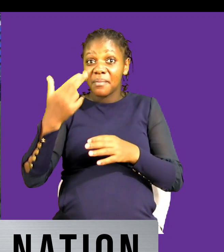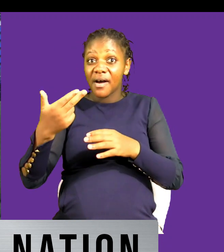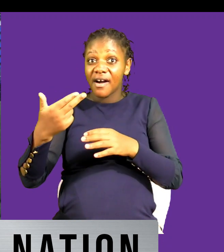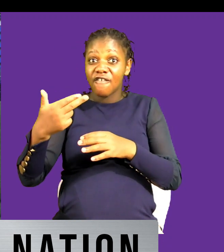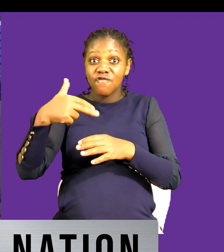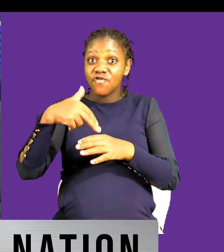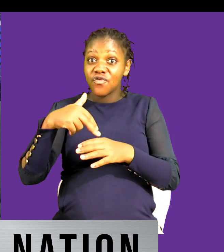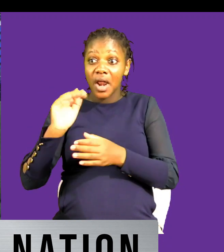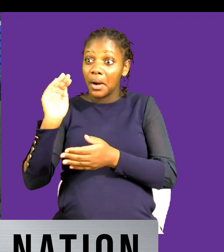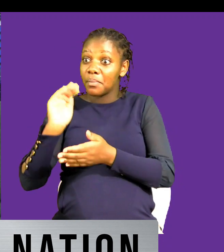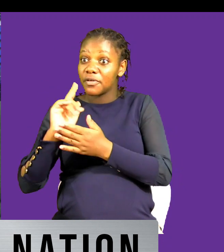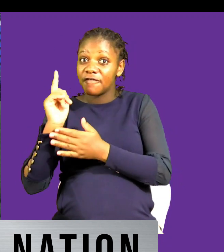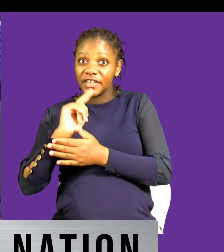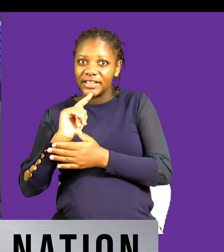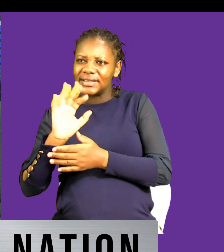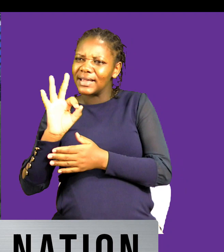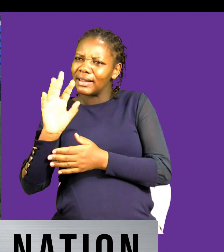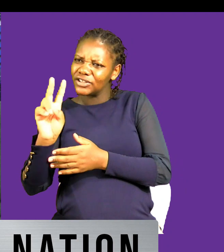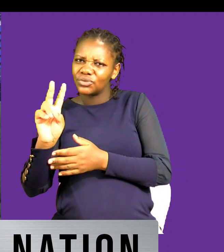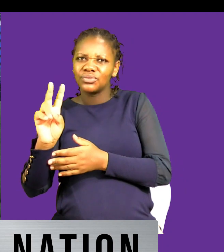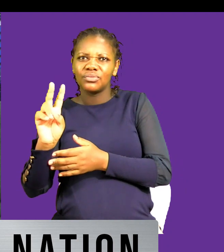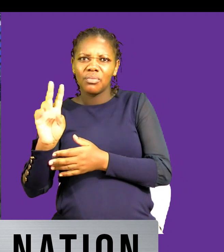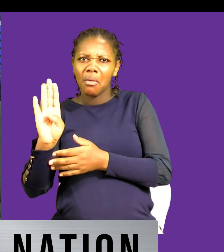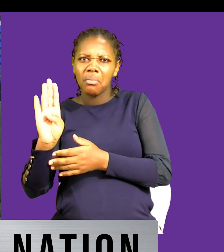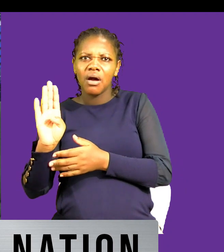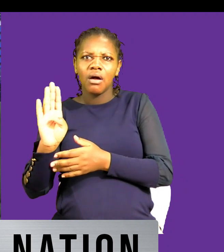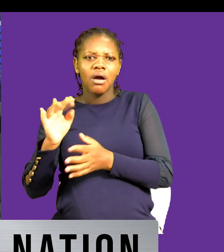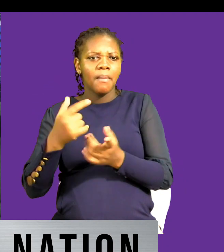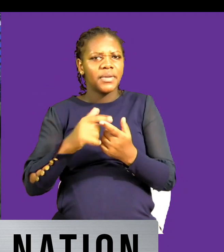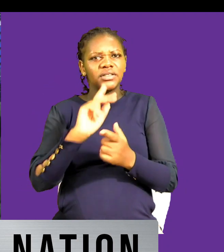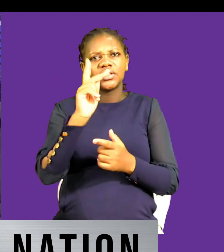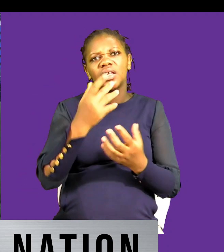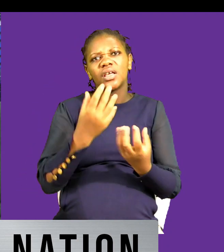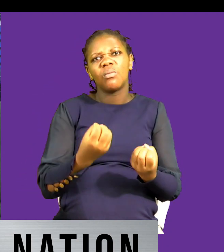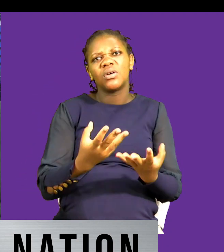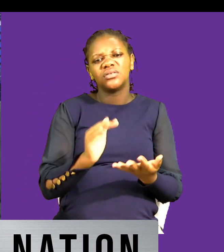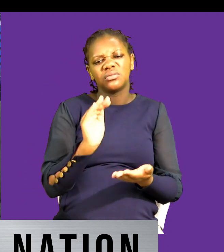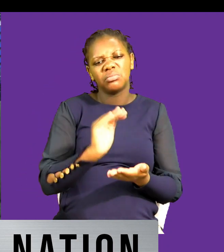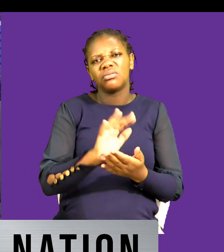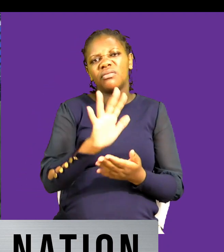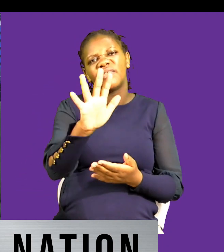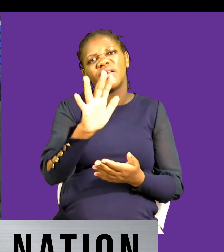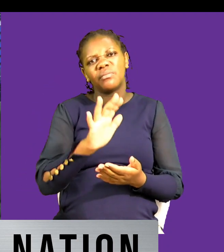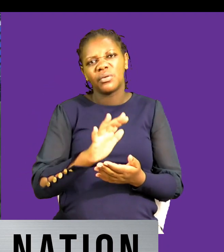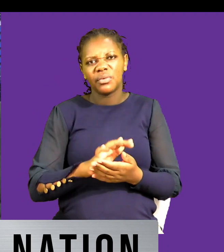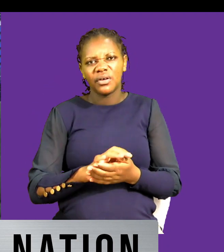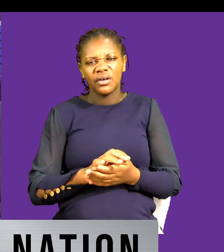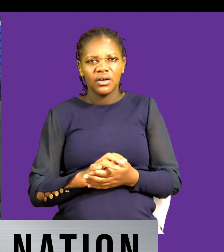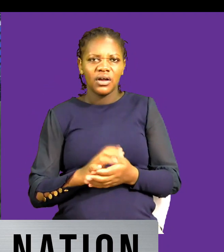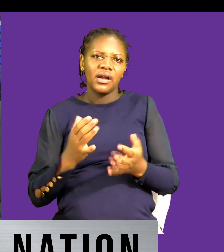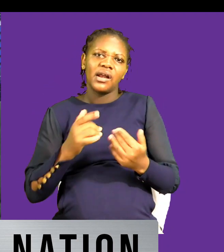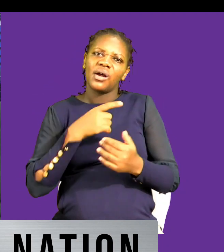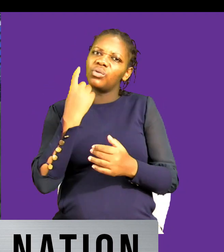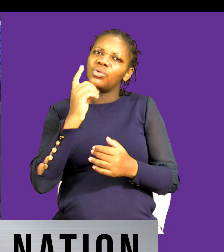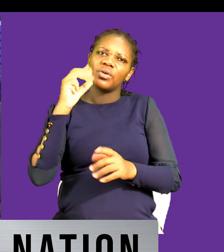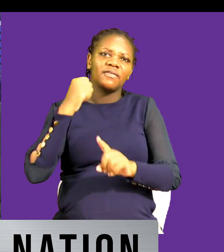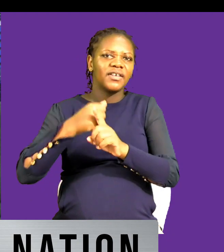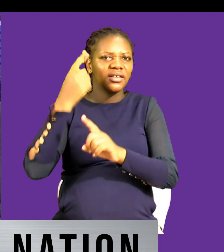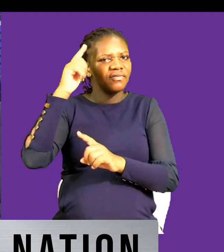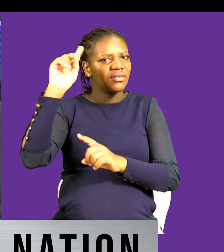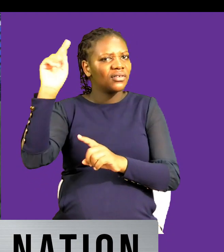by 32 shillings. Yeah, but in Kenya it came down by 5 shillings. Yeah, it is... So who defends the Mwananchi? So Jonah, the question